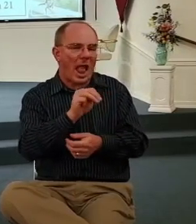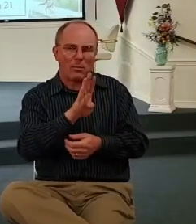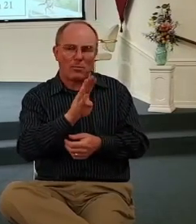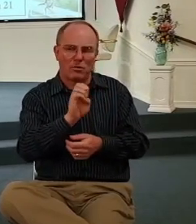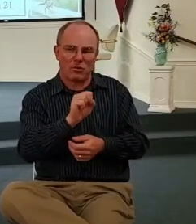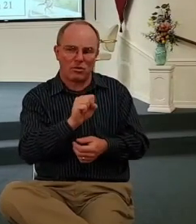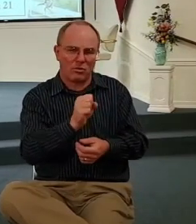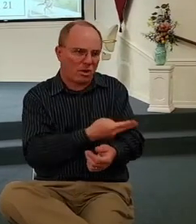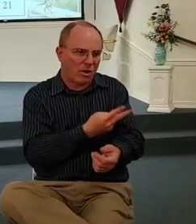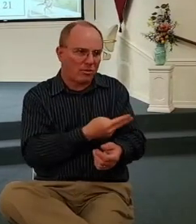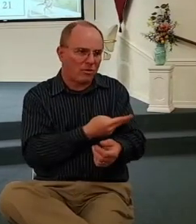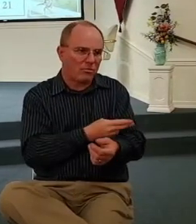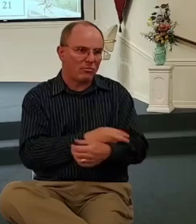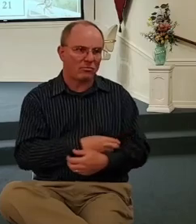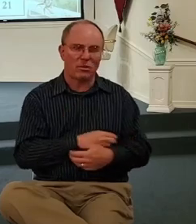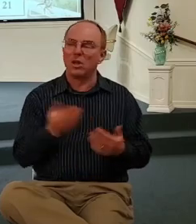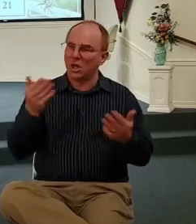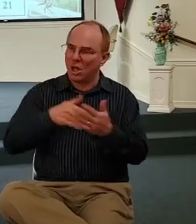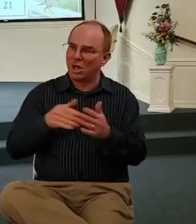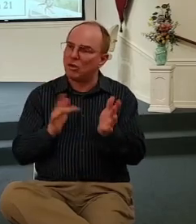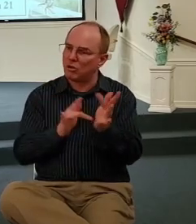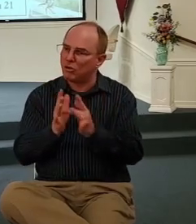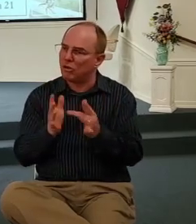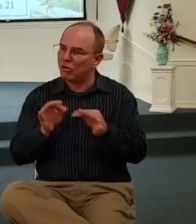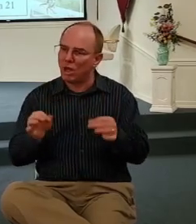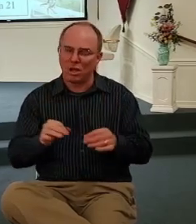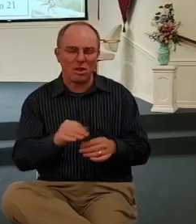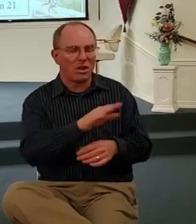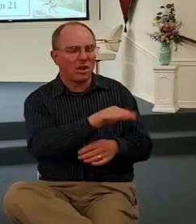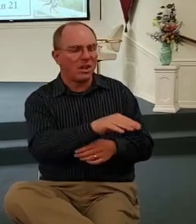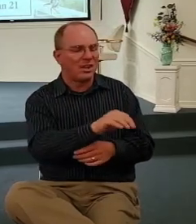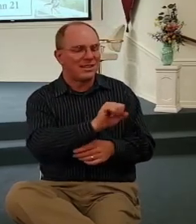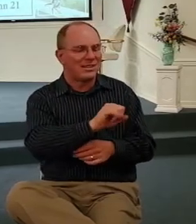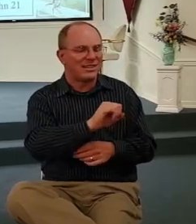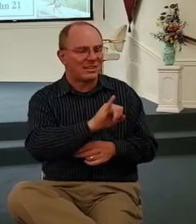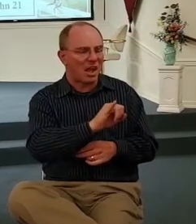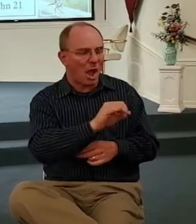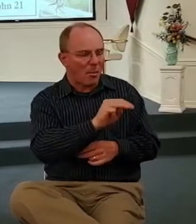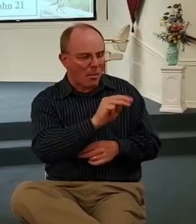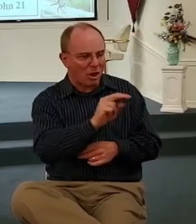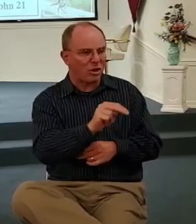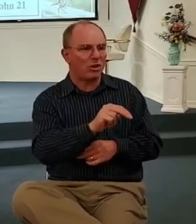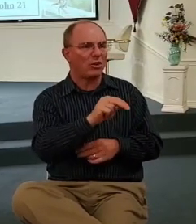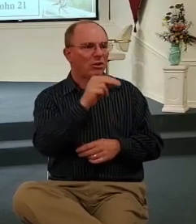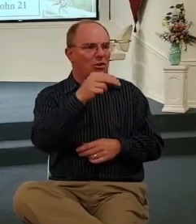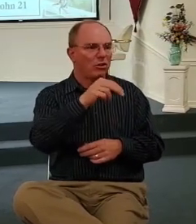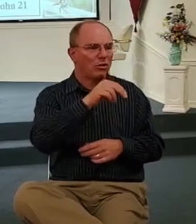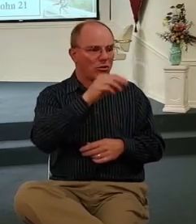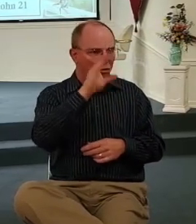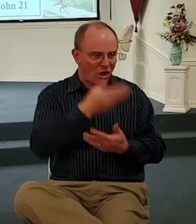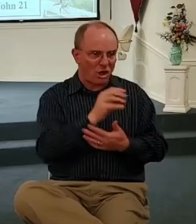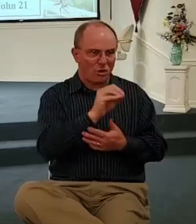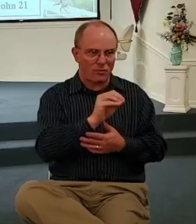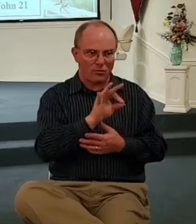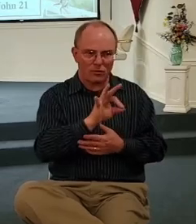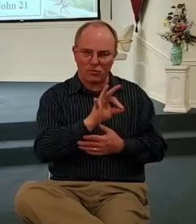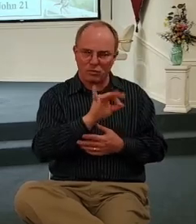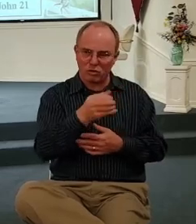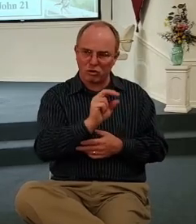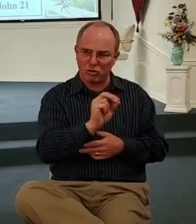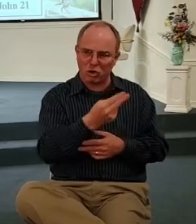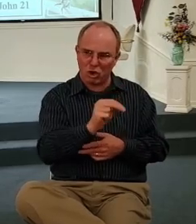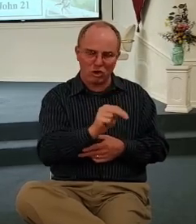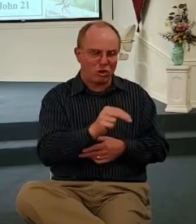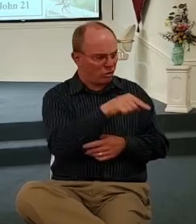said, "Simon, son of John, do you love me?" He answered, "Yes, Lord,